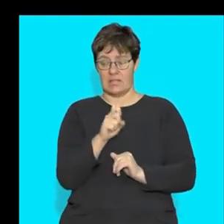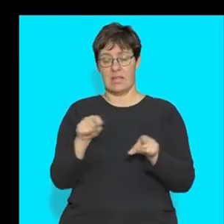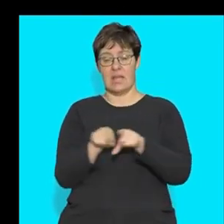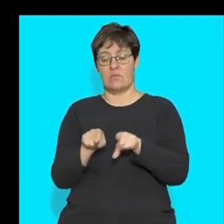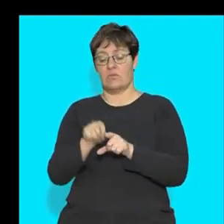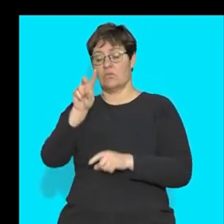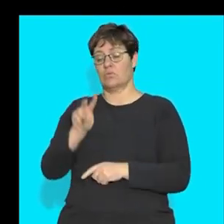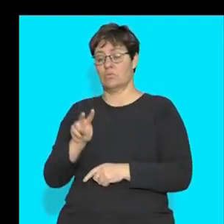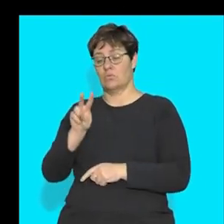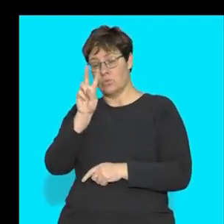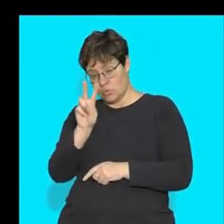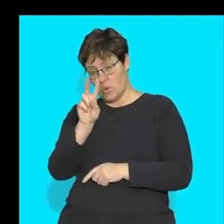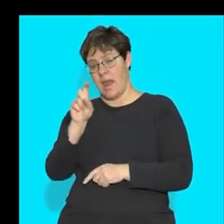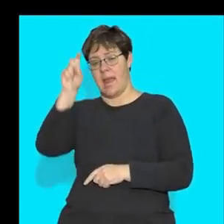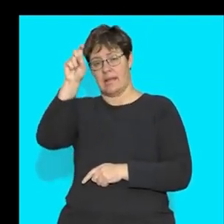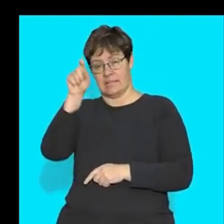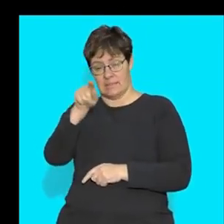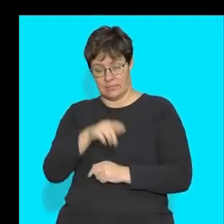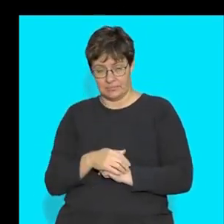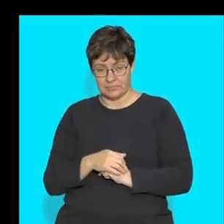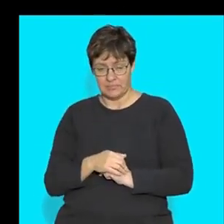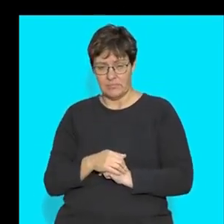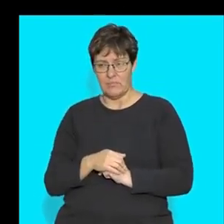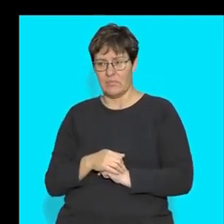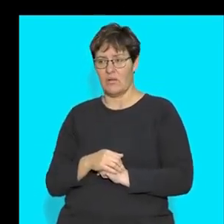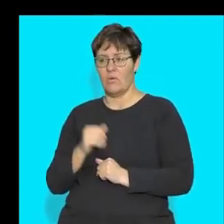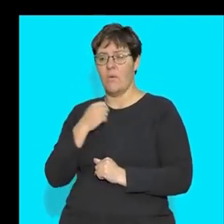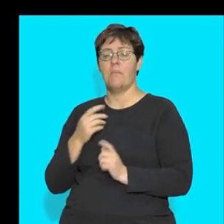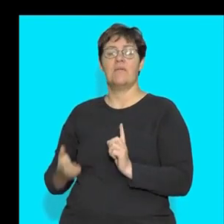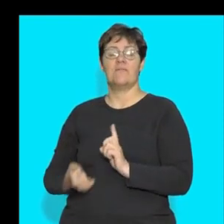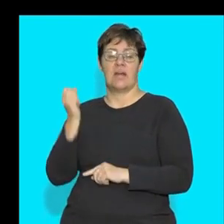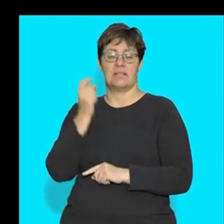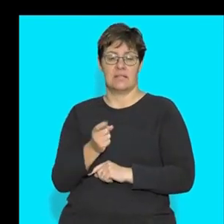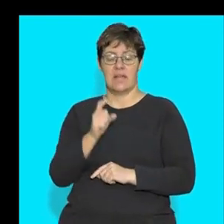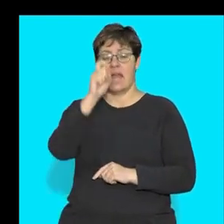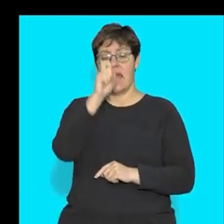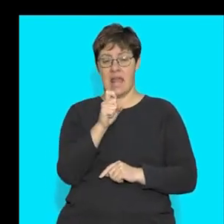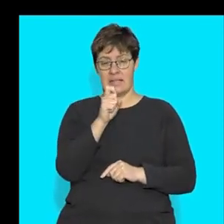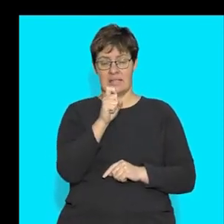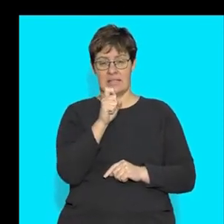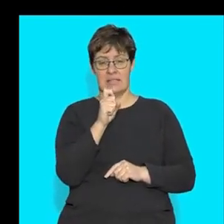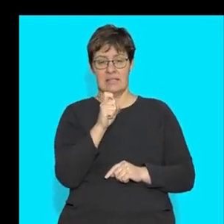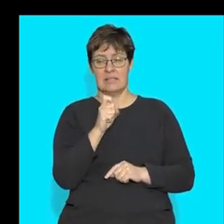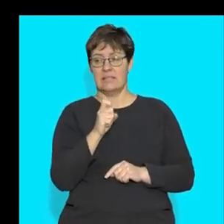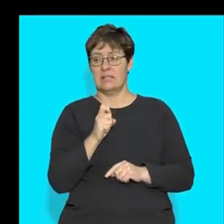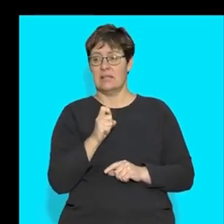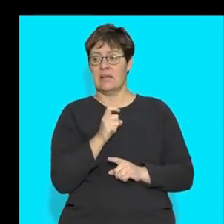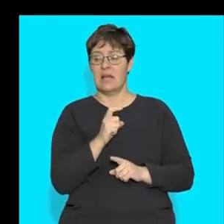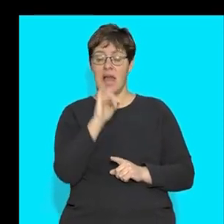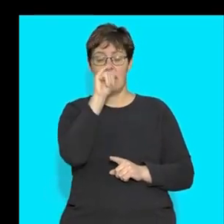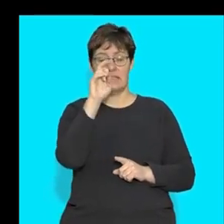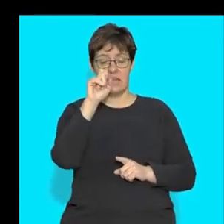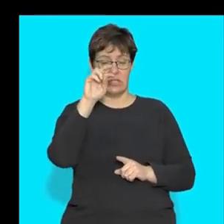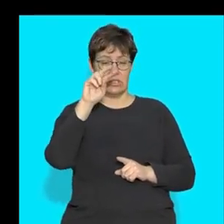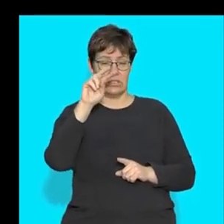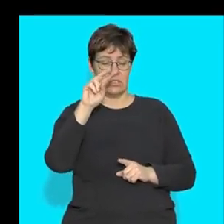2 to the exponent of x, right? You know, you just need to find the x-intercept if you can,